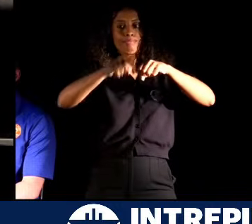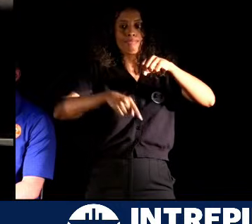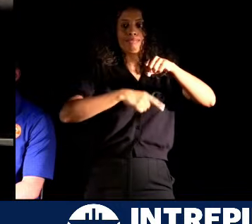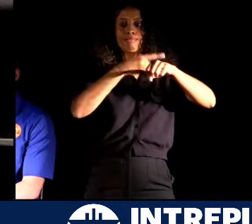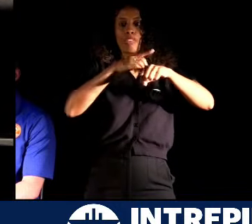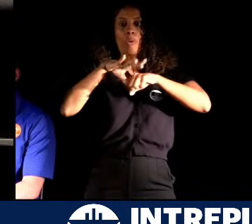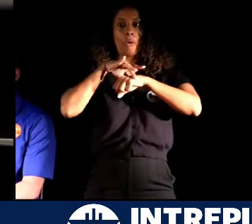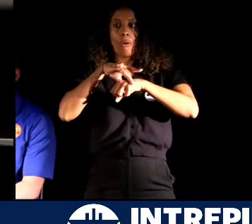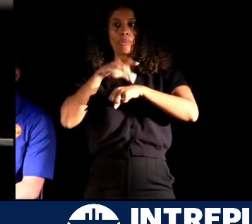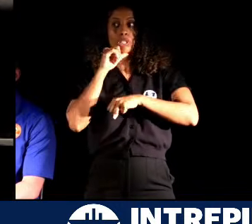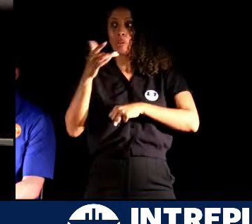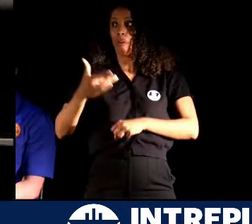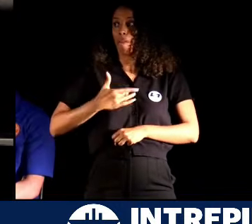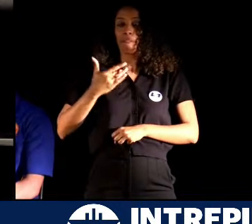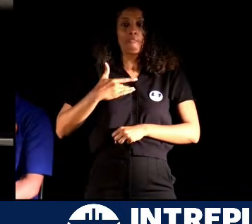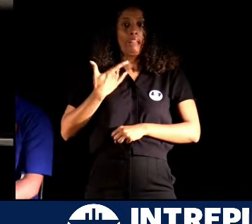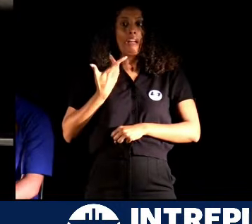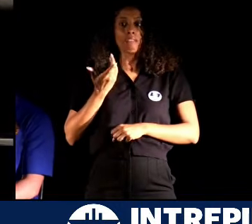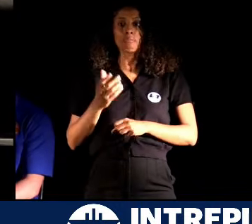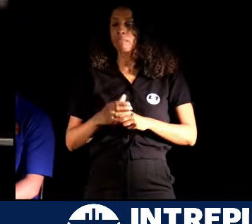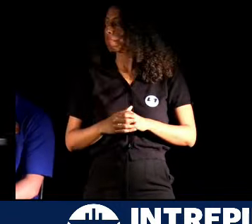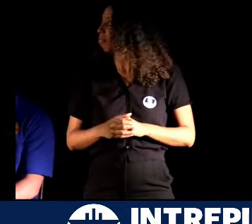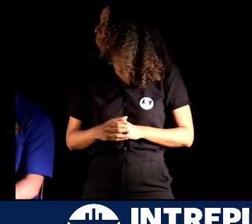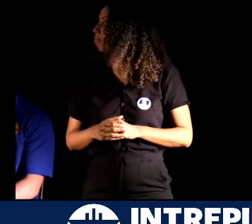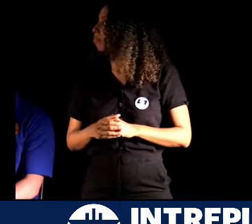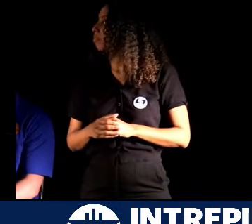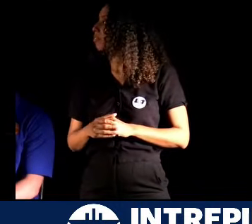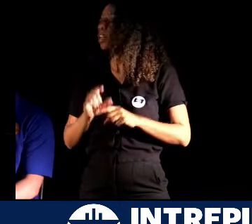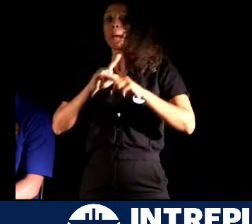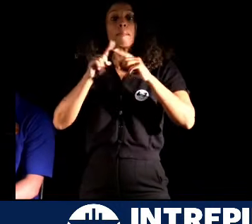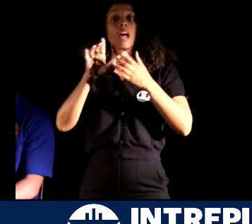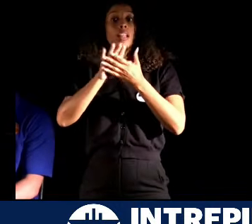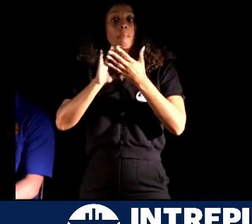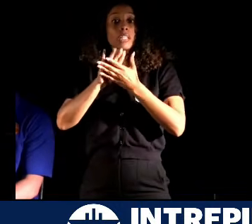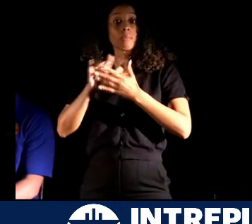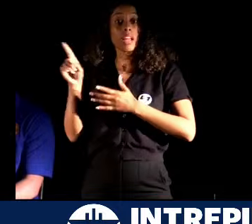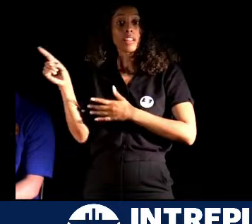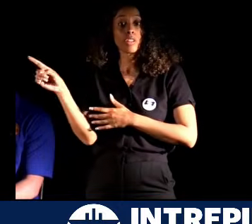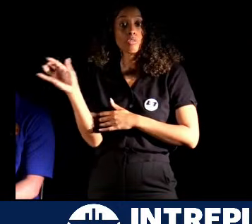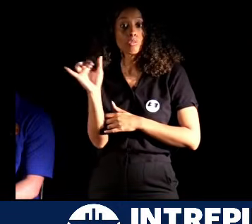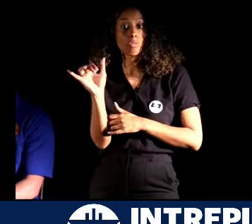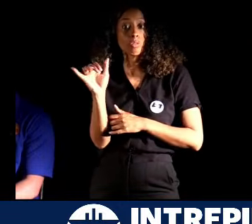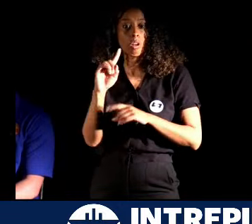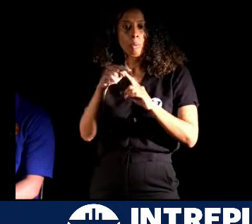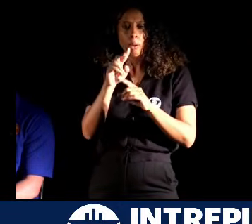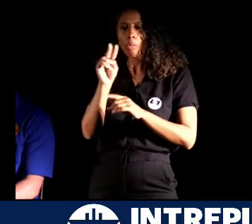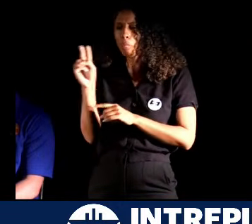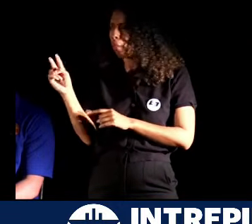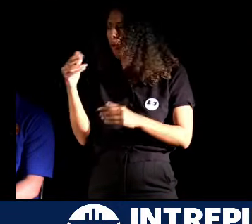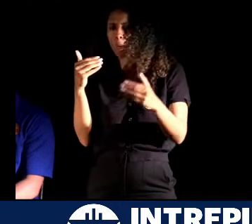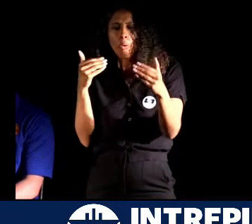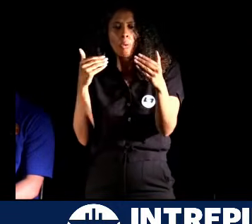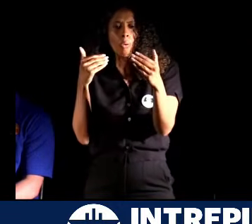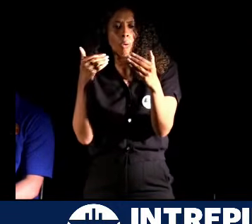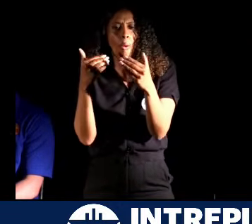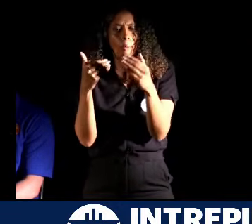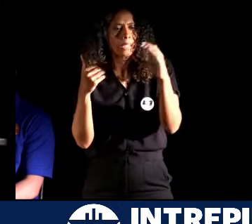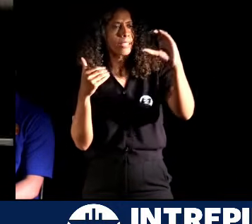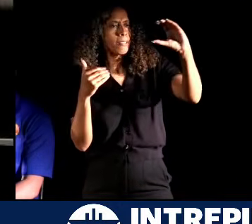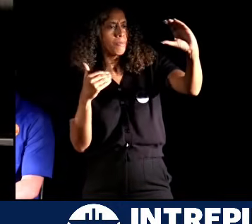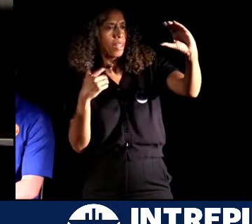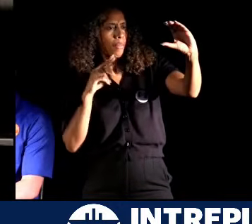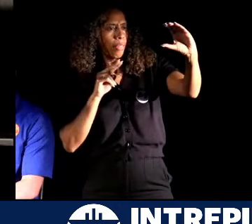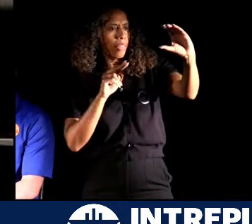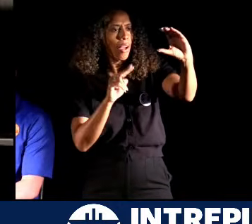the only reason what we don't feel. But the mystery about this one as well is that when you look very close here to the sun,